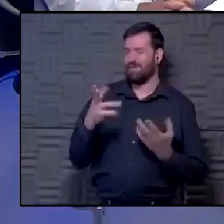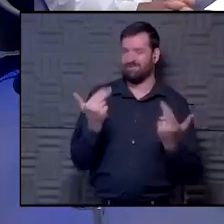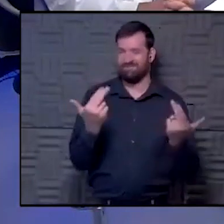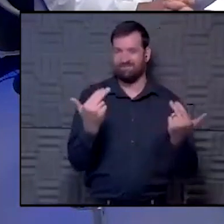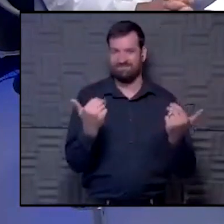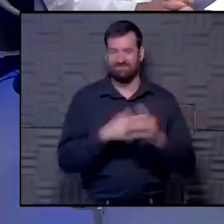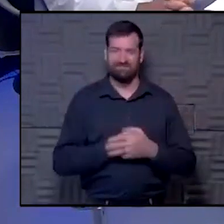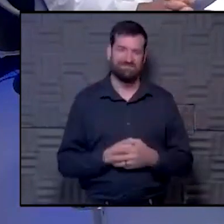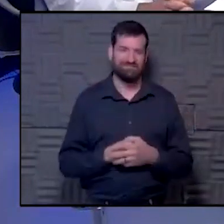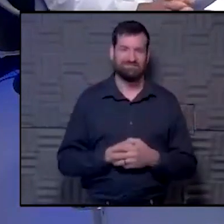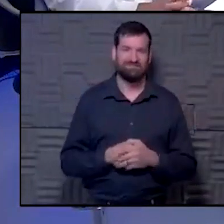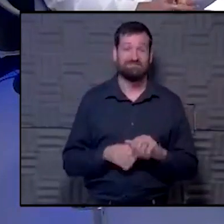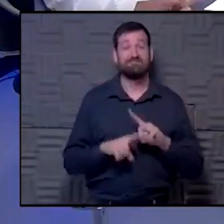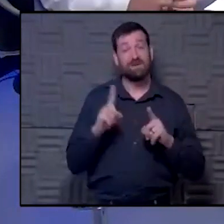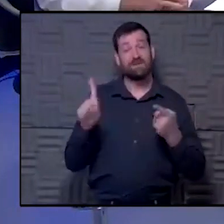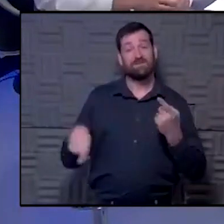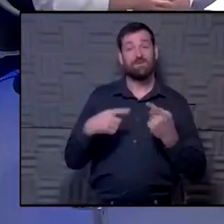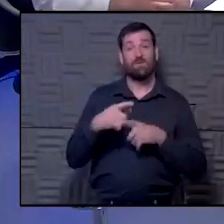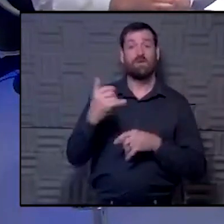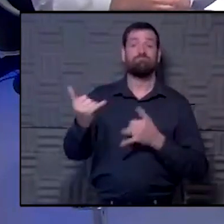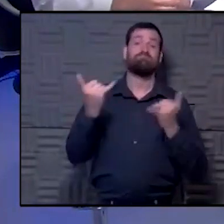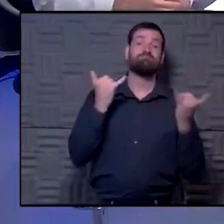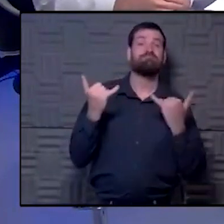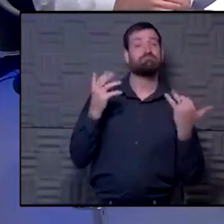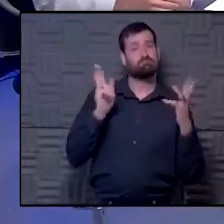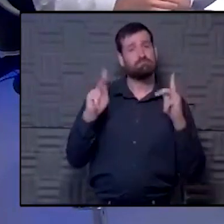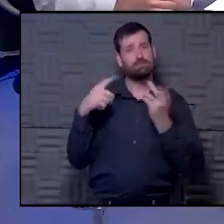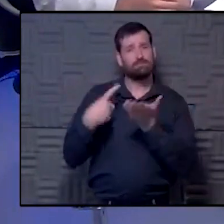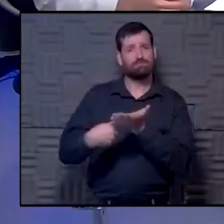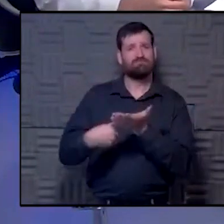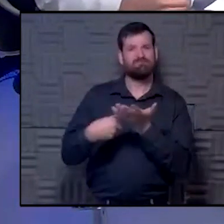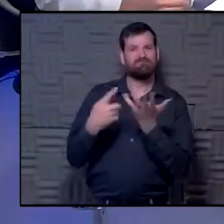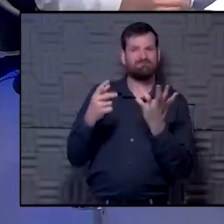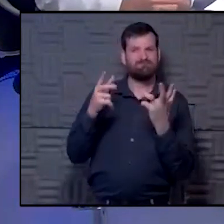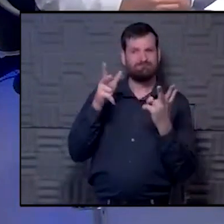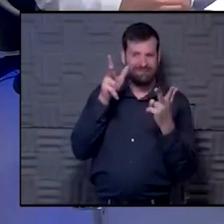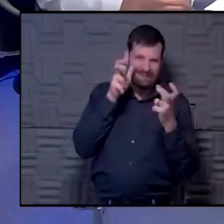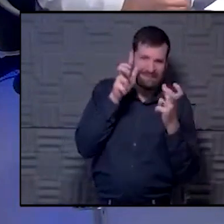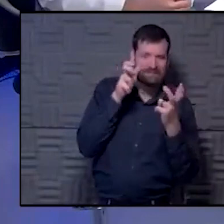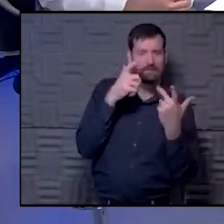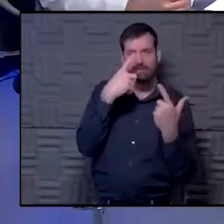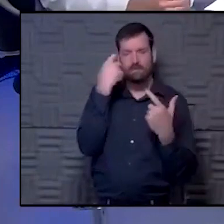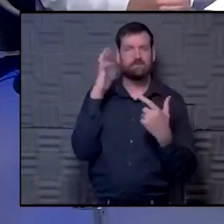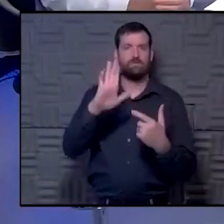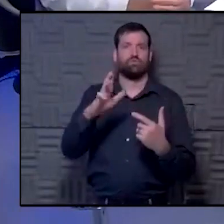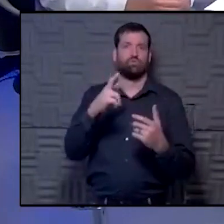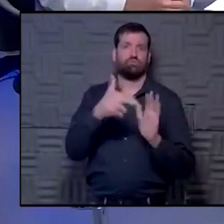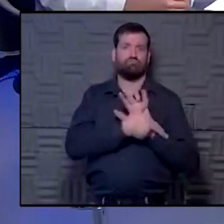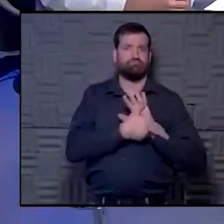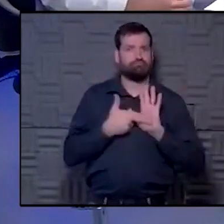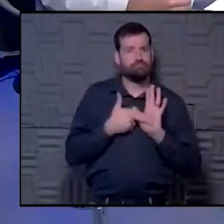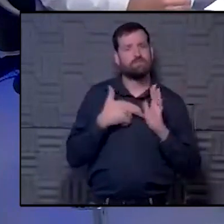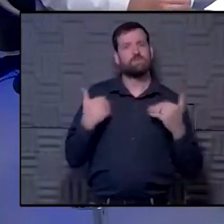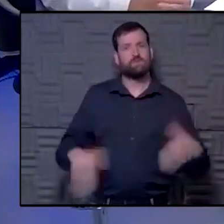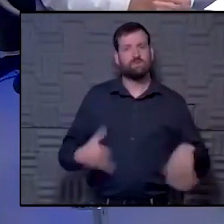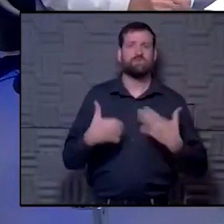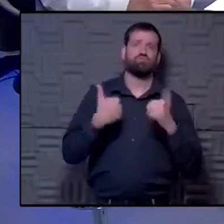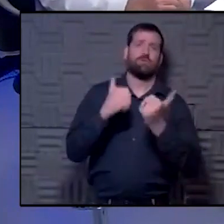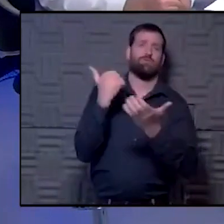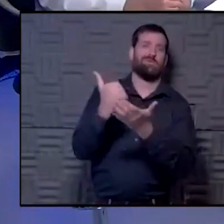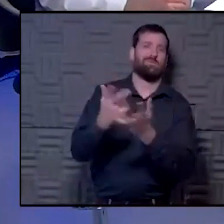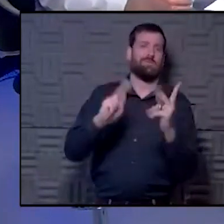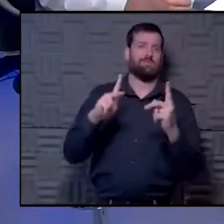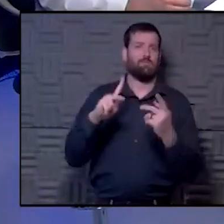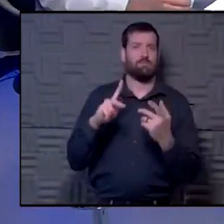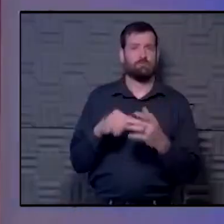bad. But I bet when you pick up the phone, people listen, and I think that's because of the credibility you've developed in this area of just trying to help people and do the right